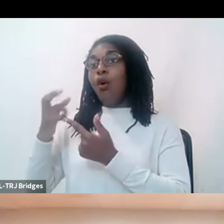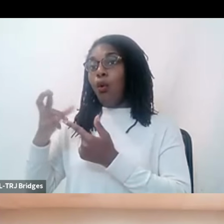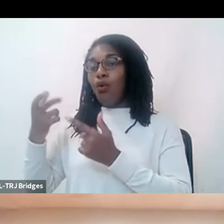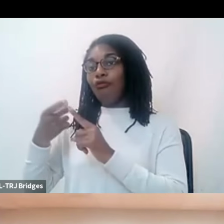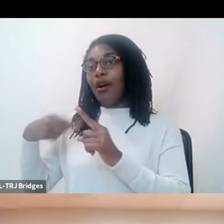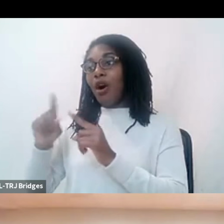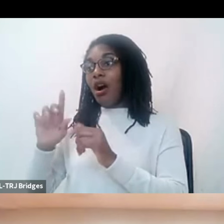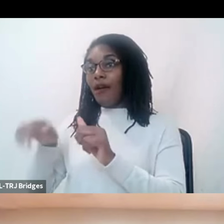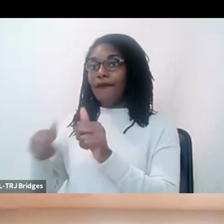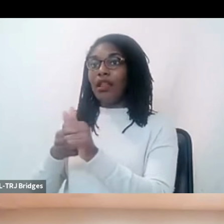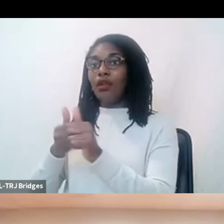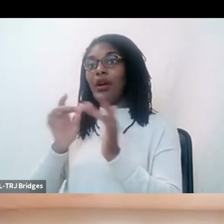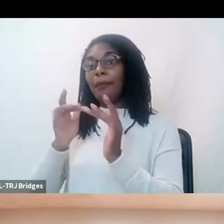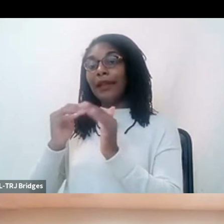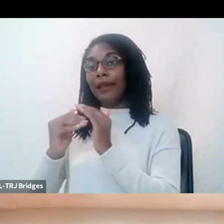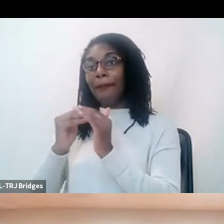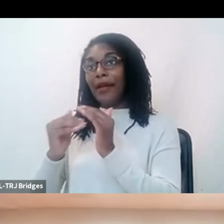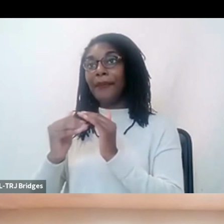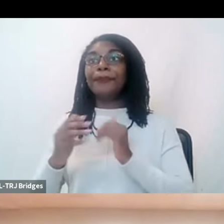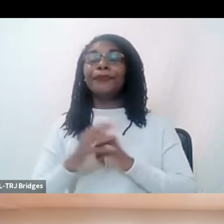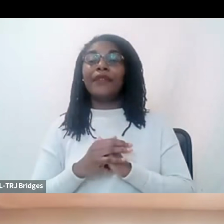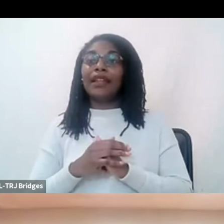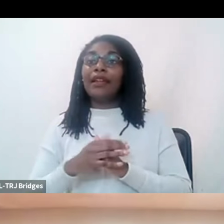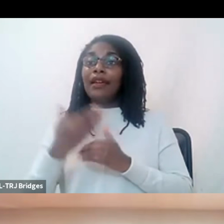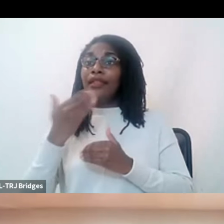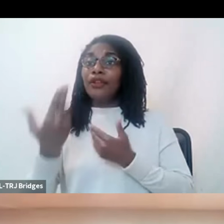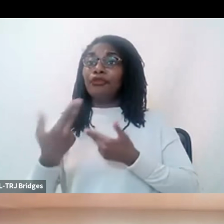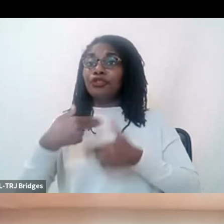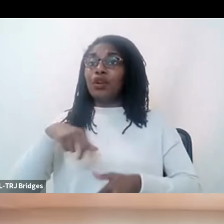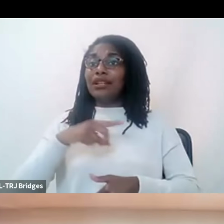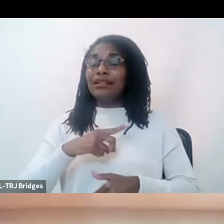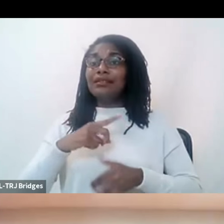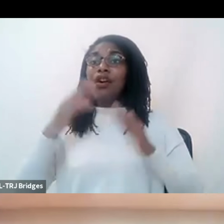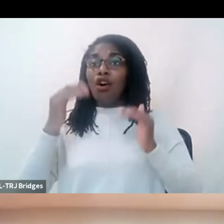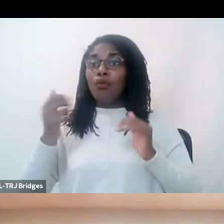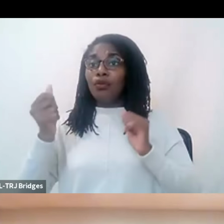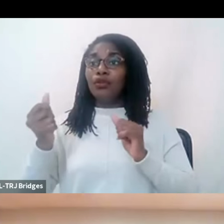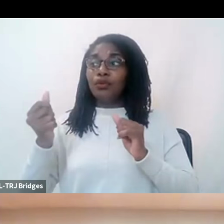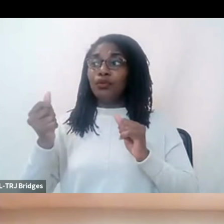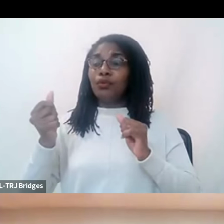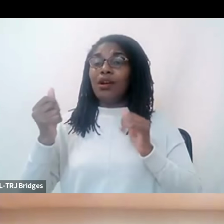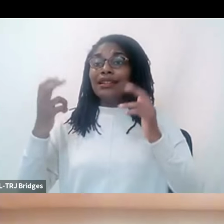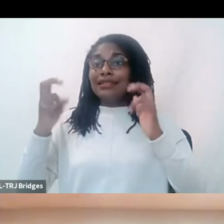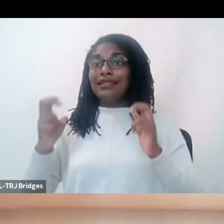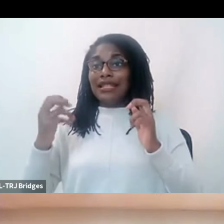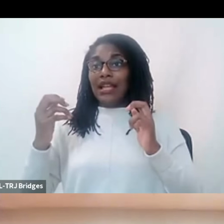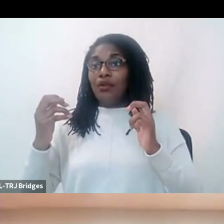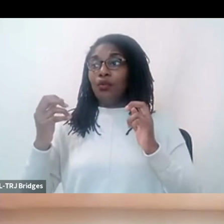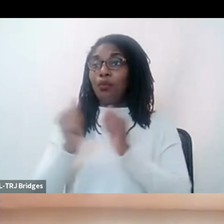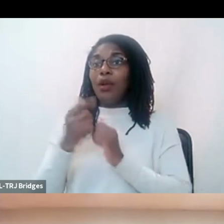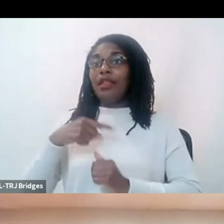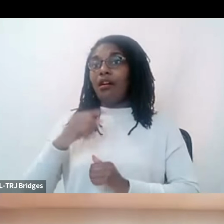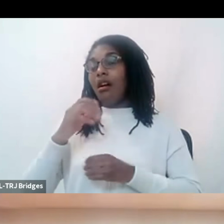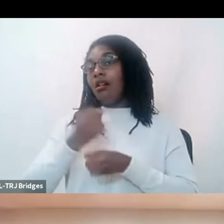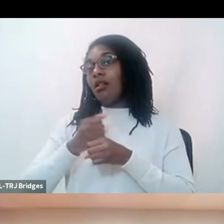enjoyed tonight's program and will join us in our upcoming oral history coffee chat with the Uric House